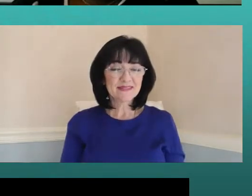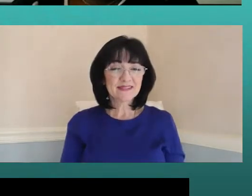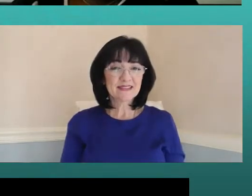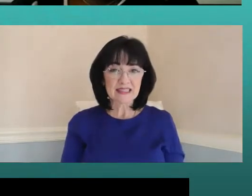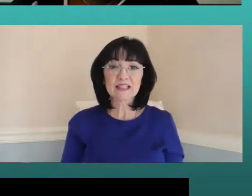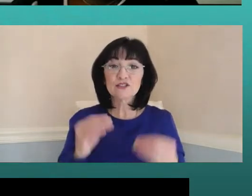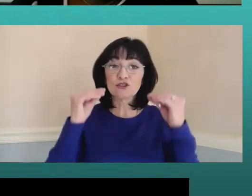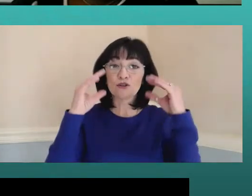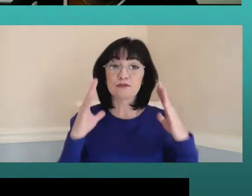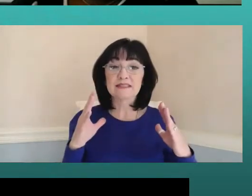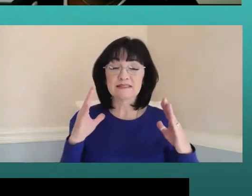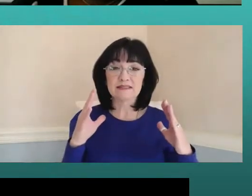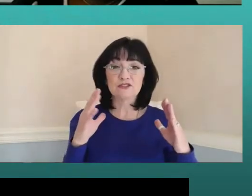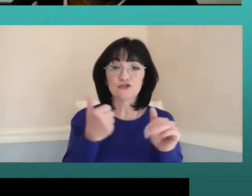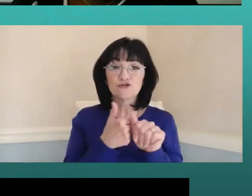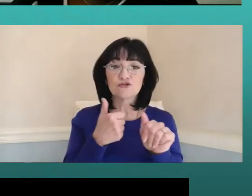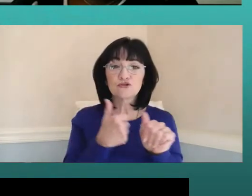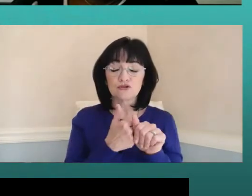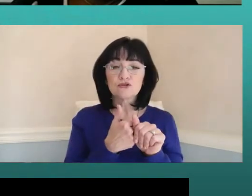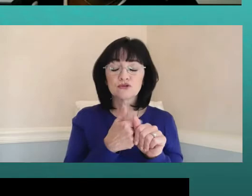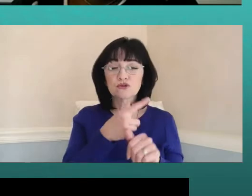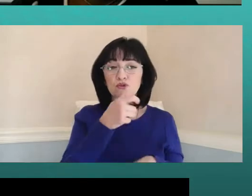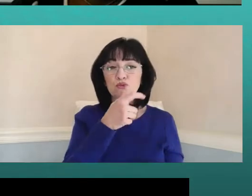teachers that are